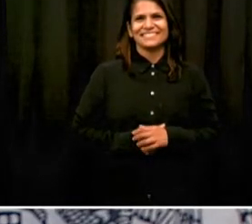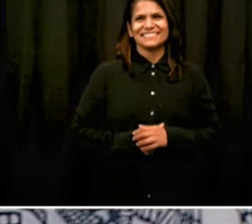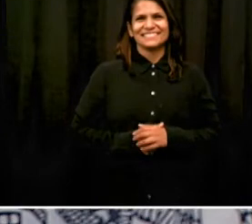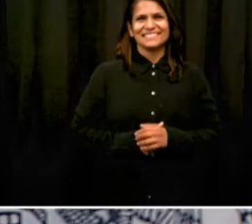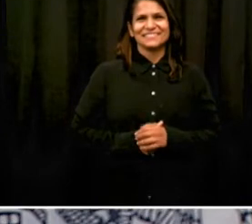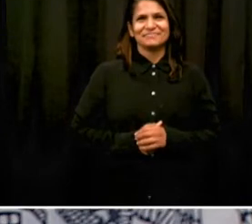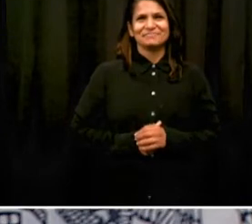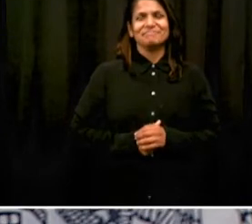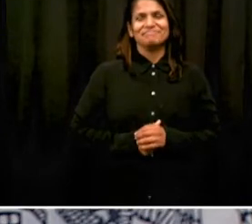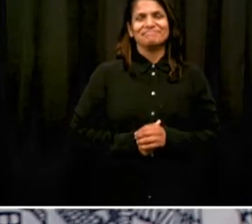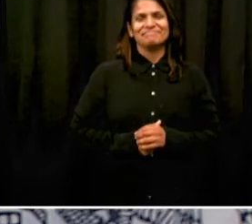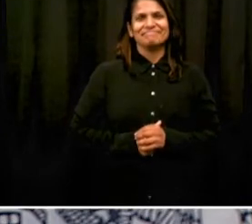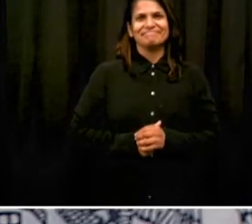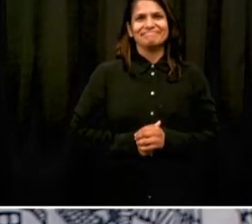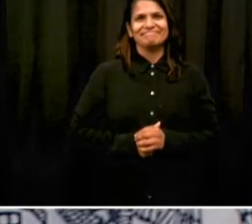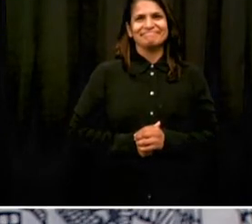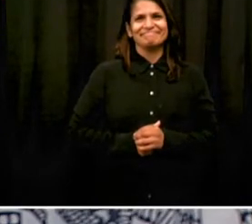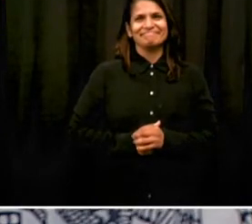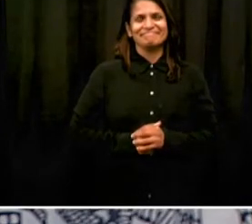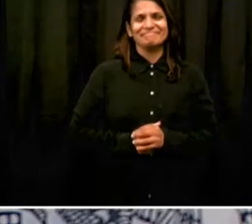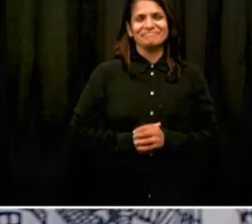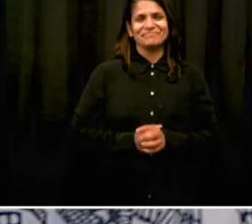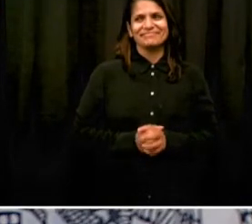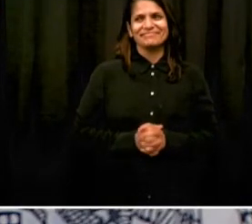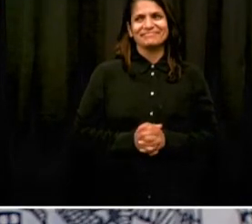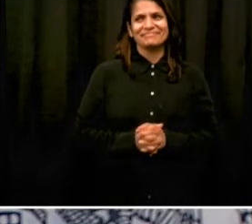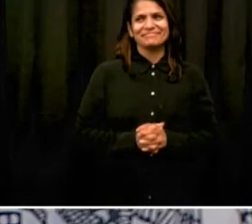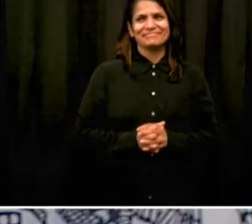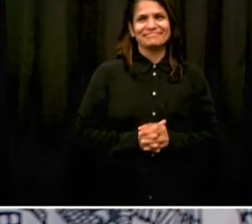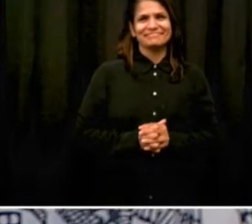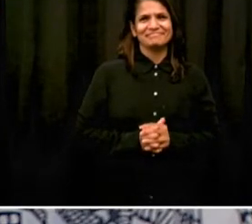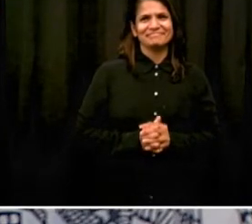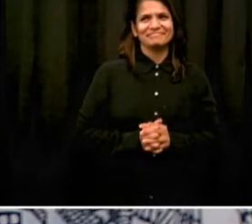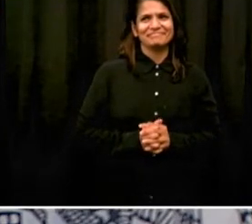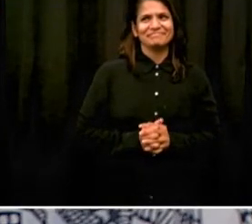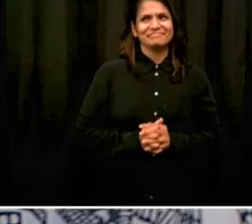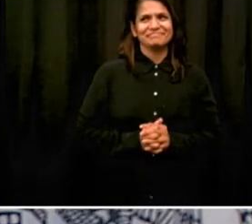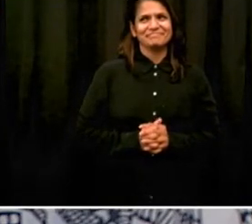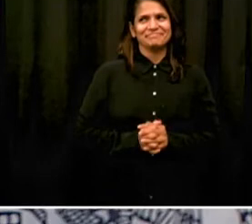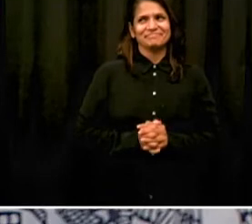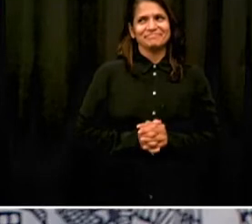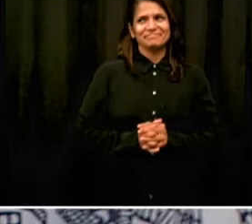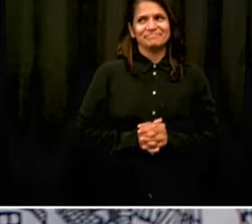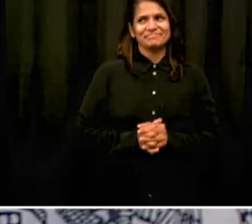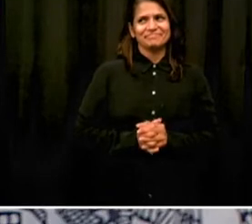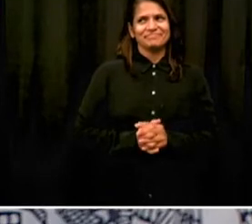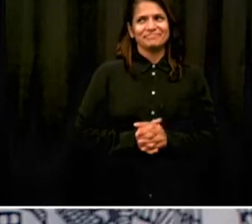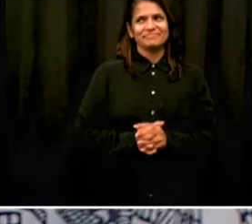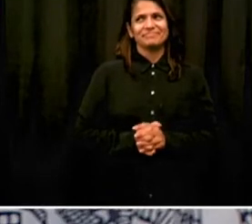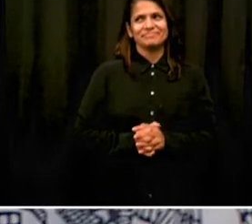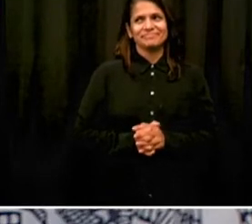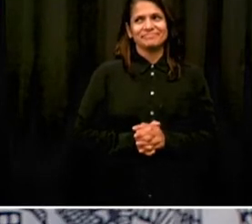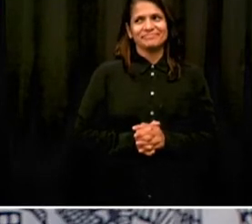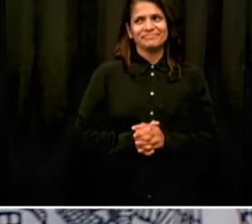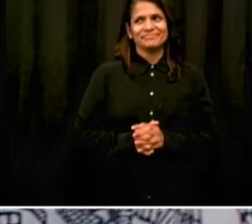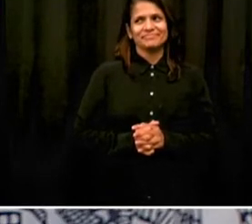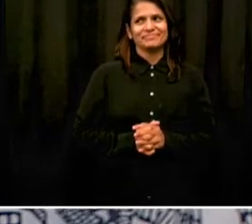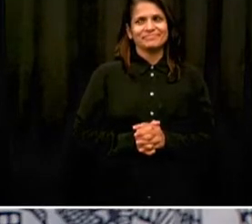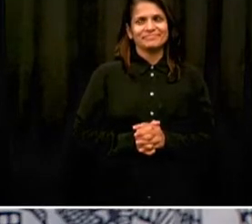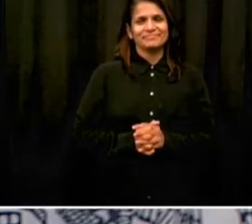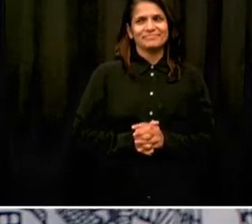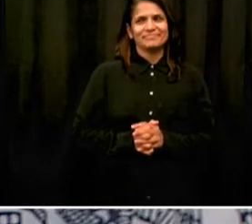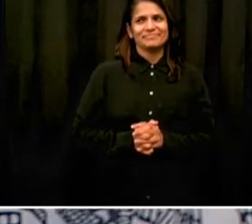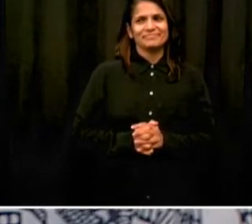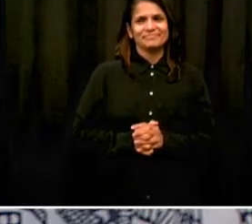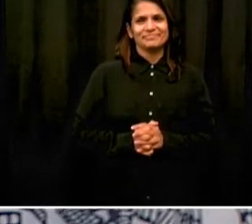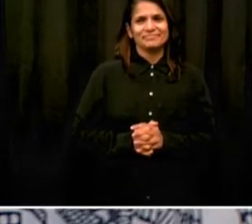Juntos, seguiremos siendo la ciudad grande más segura de la nación. With that, let's turn to our colleagues in the